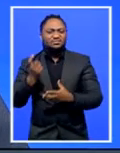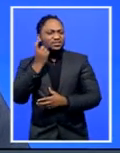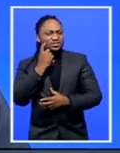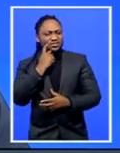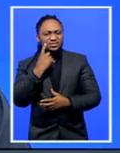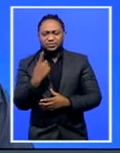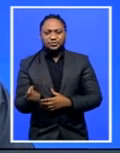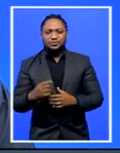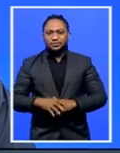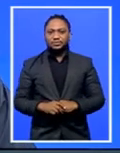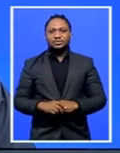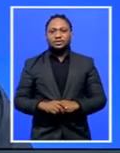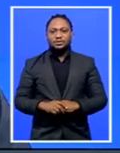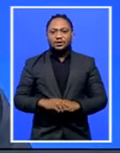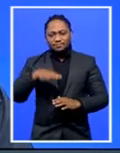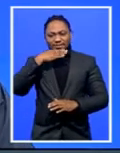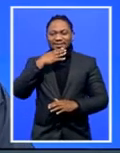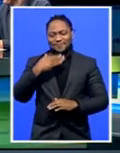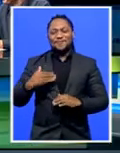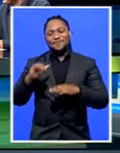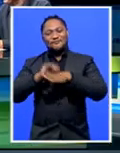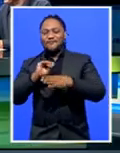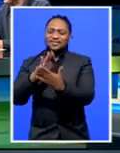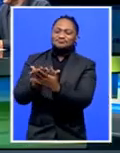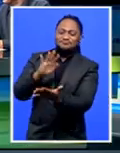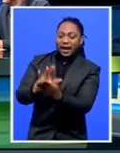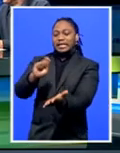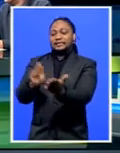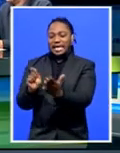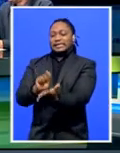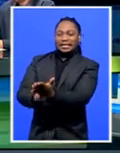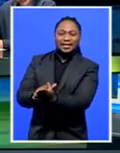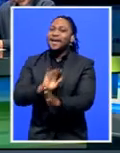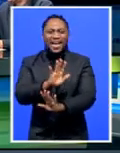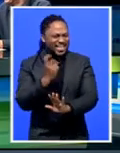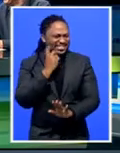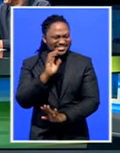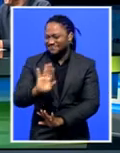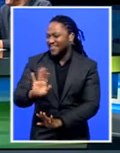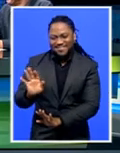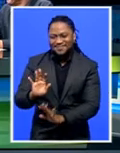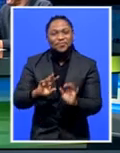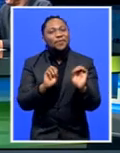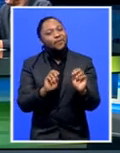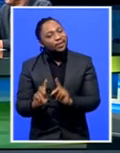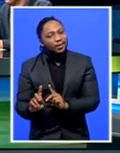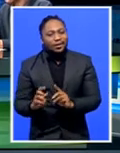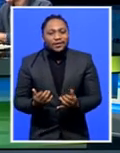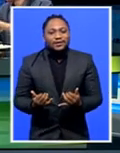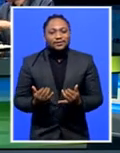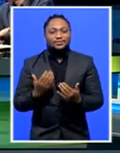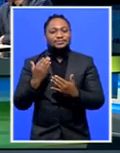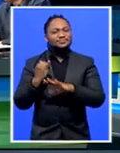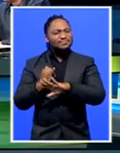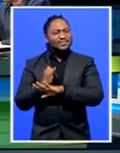together. Have a bribe with the boys, sign here kind of thing. I don't know if it's that simple. All right, let's take a look at, we showed you a